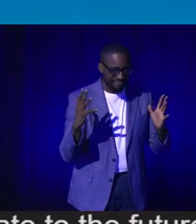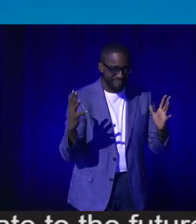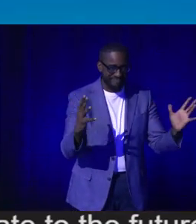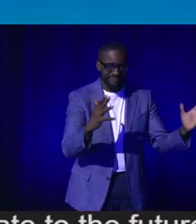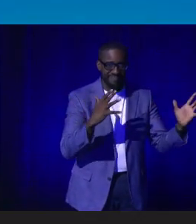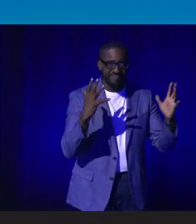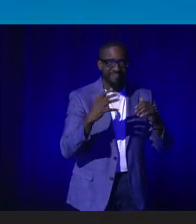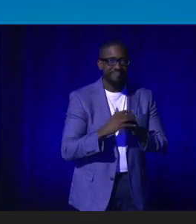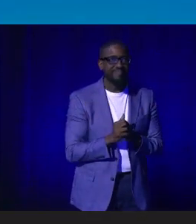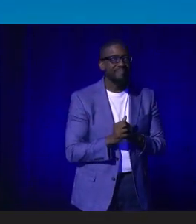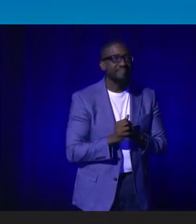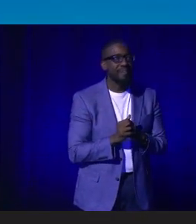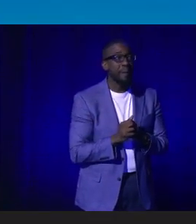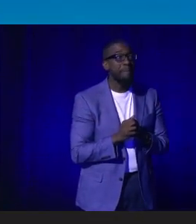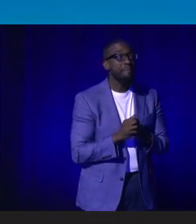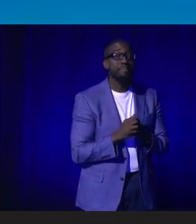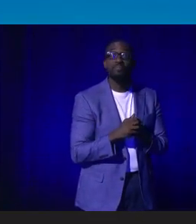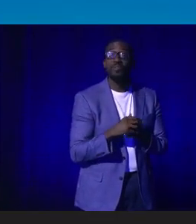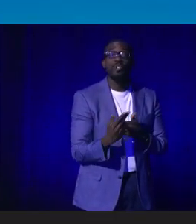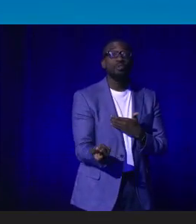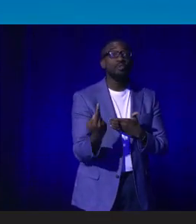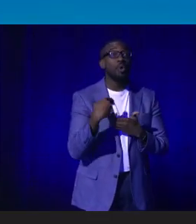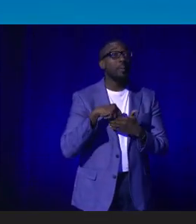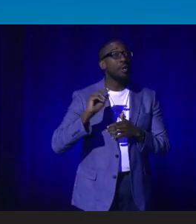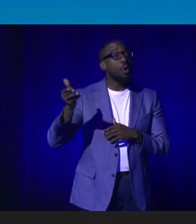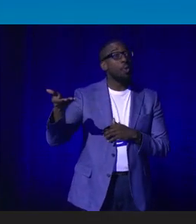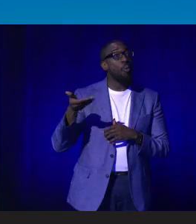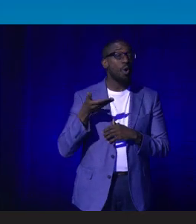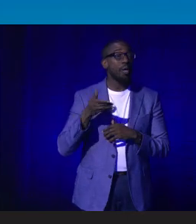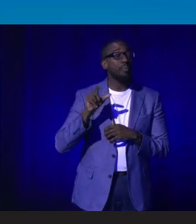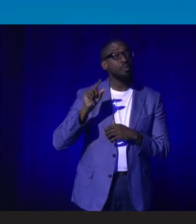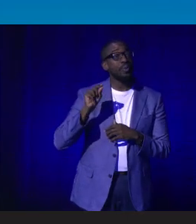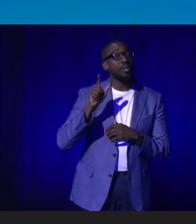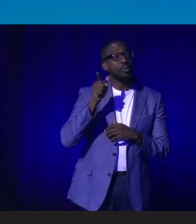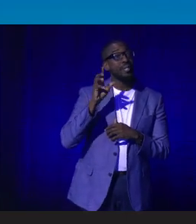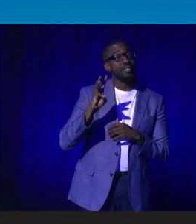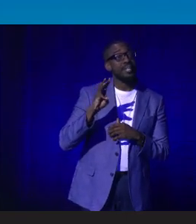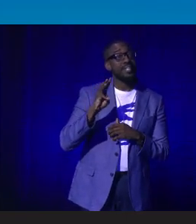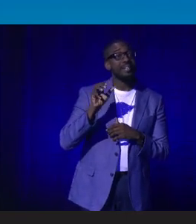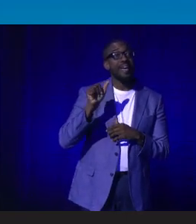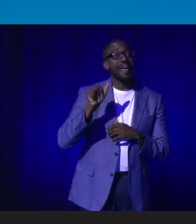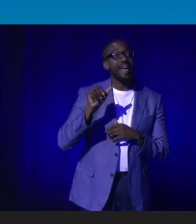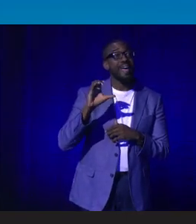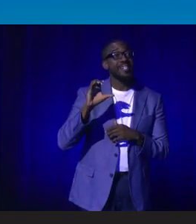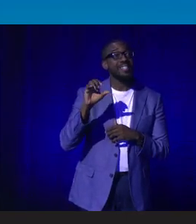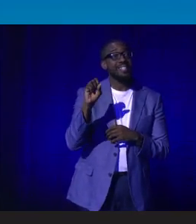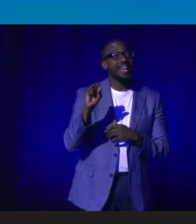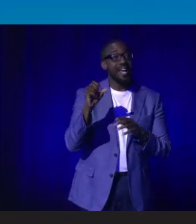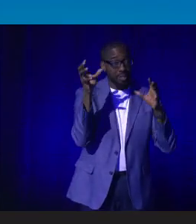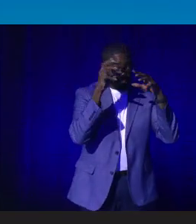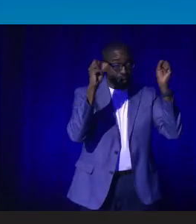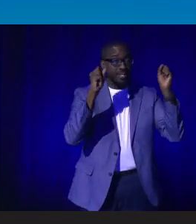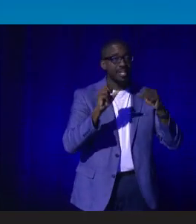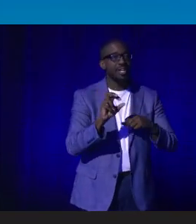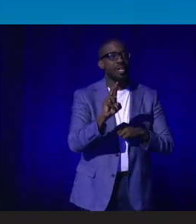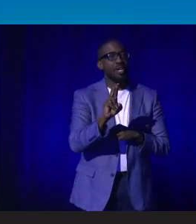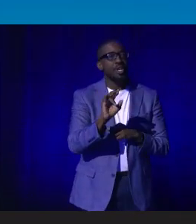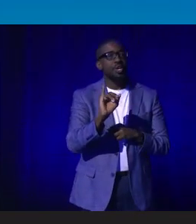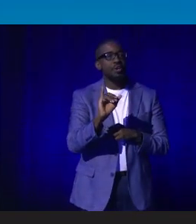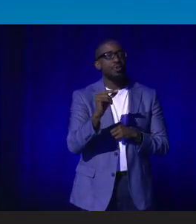Please join me in welcoming back to the stage 2026 ACS President Rigoberto Hernandez.